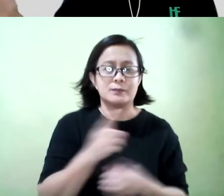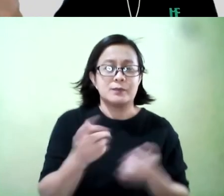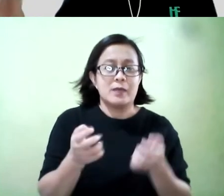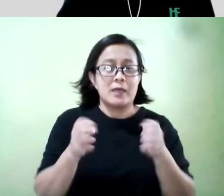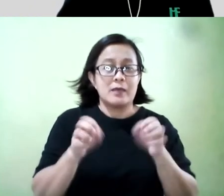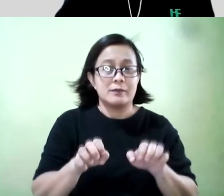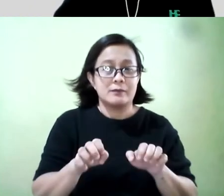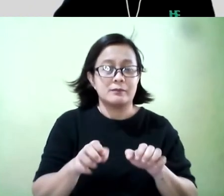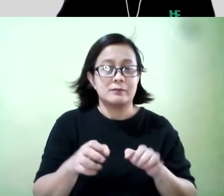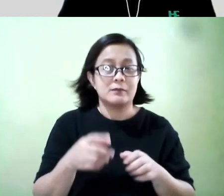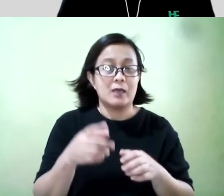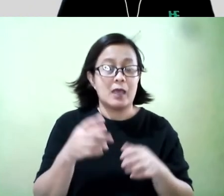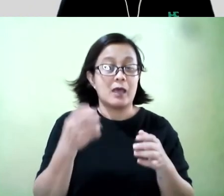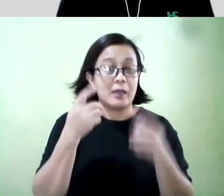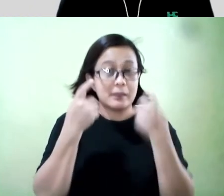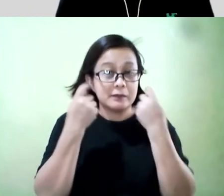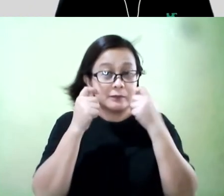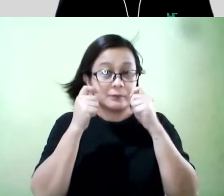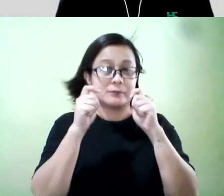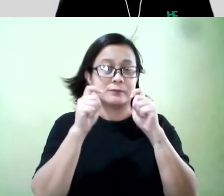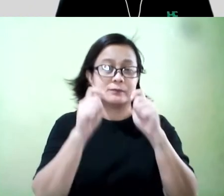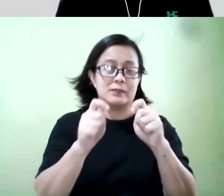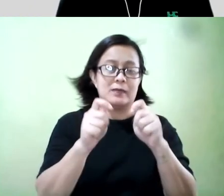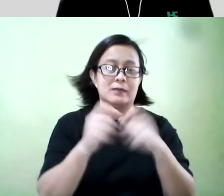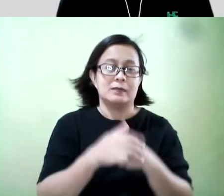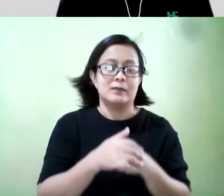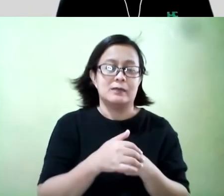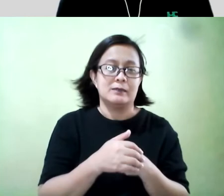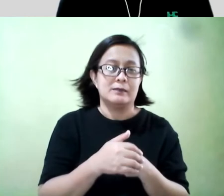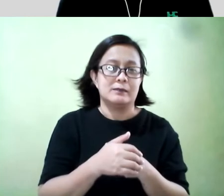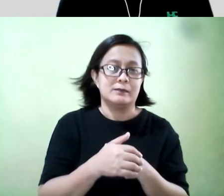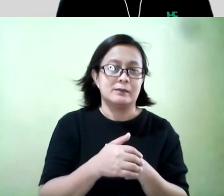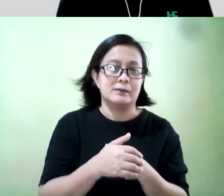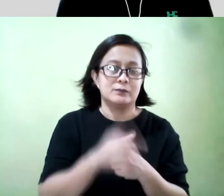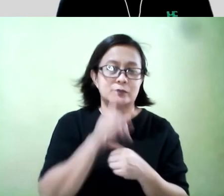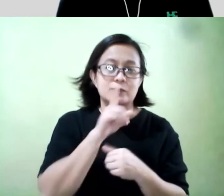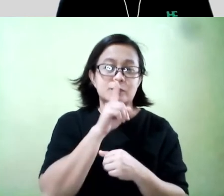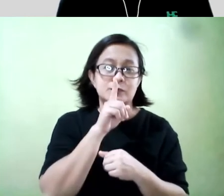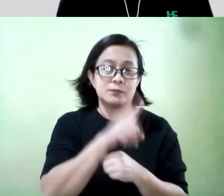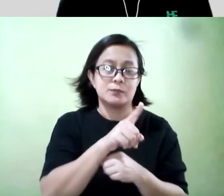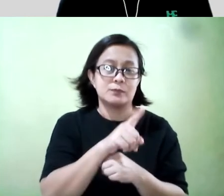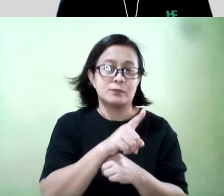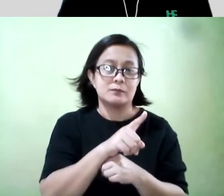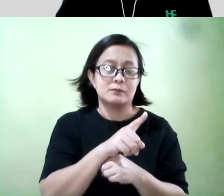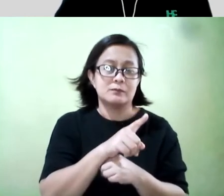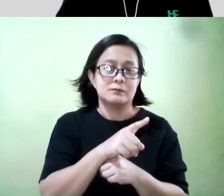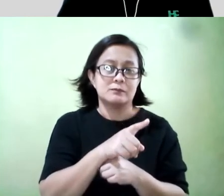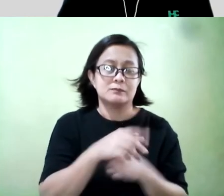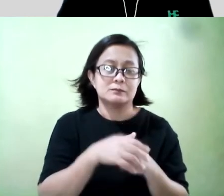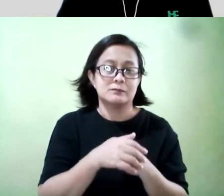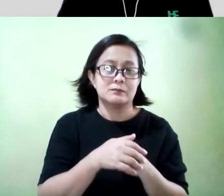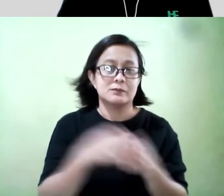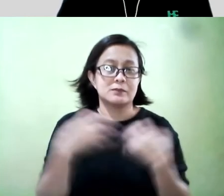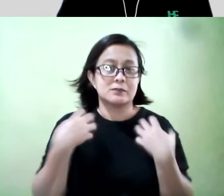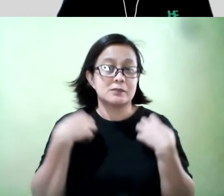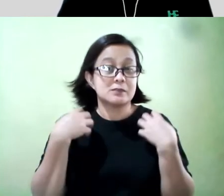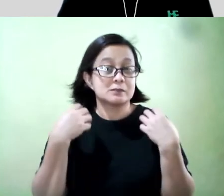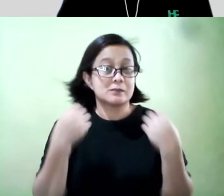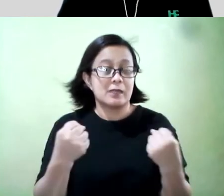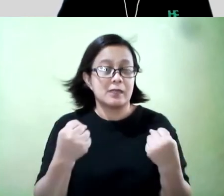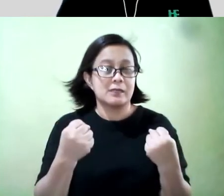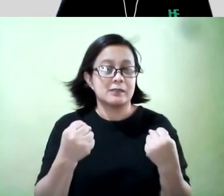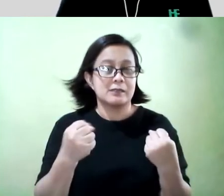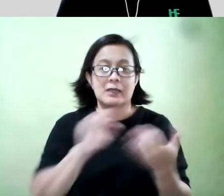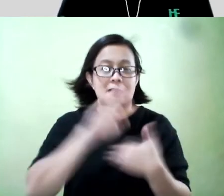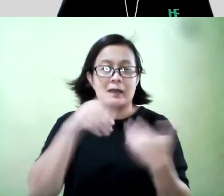for research and development talaga. Yun talaga yung naging main main or core strength in me, everything green,